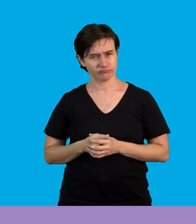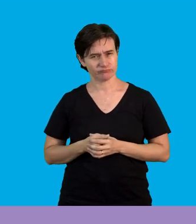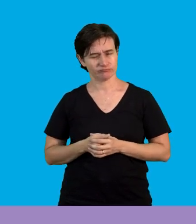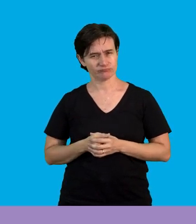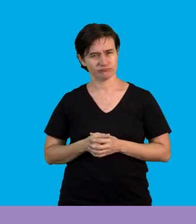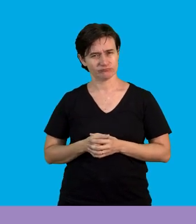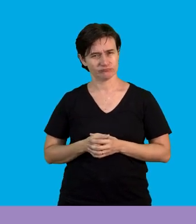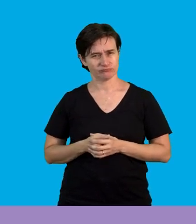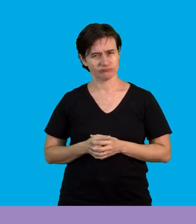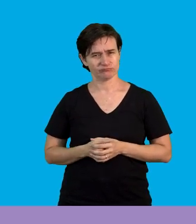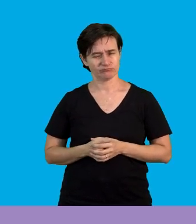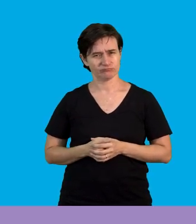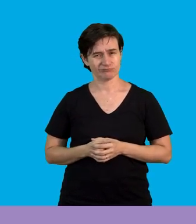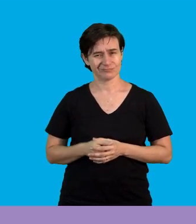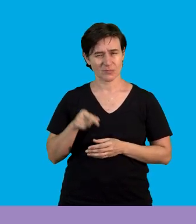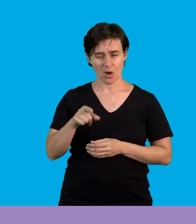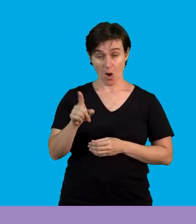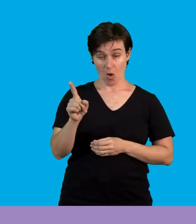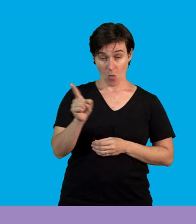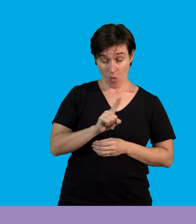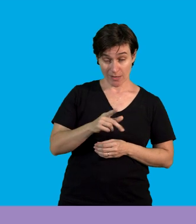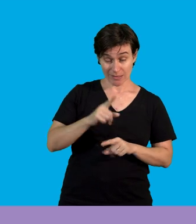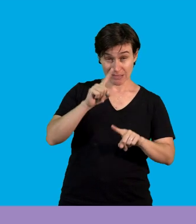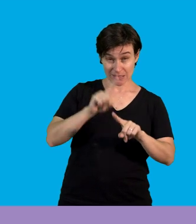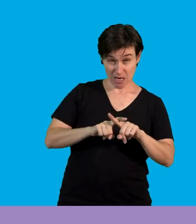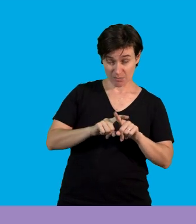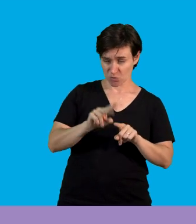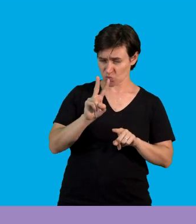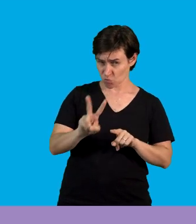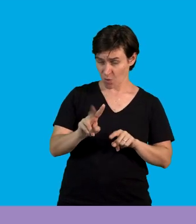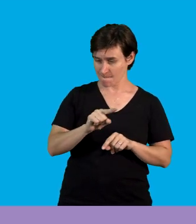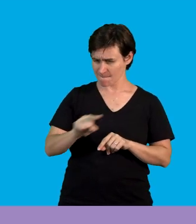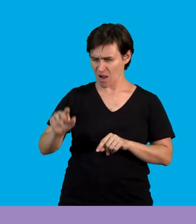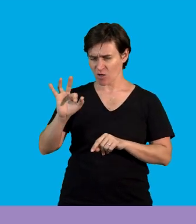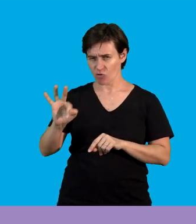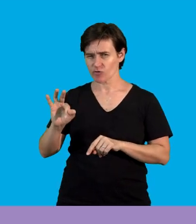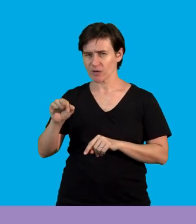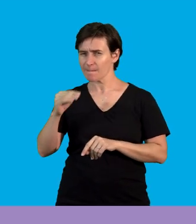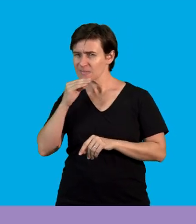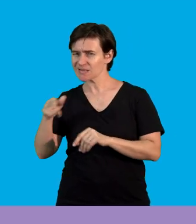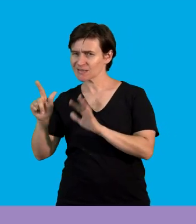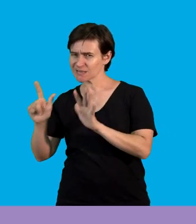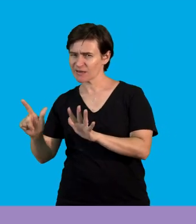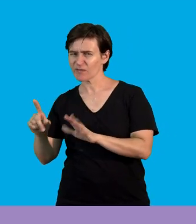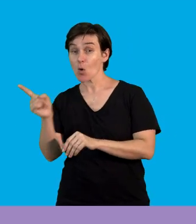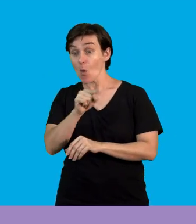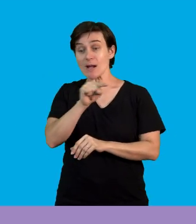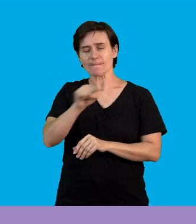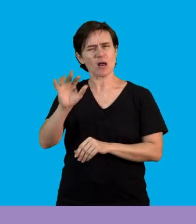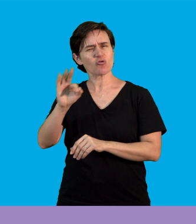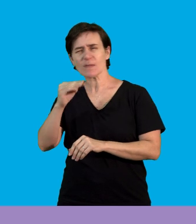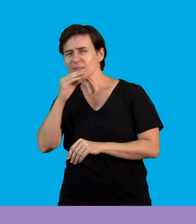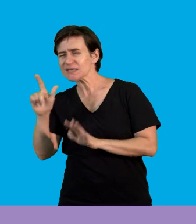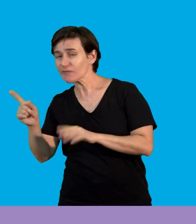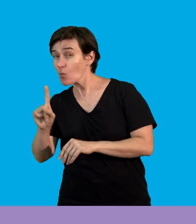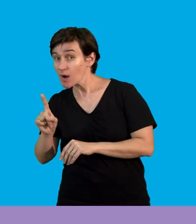then say there is a number when multiplied by x, it should, when you subtract 3, it would give us 7. Which number